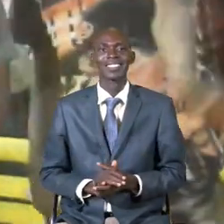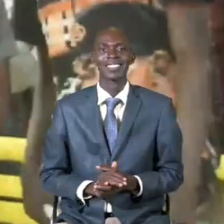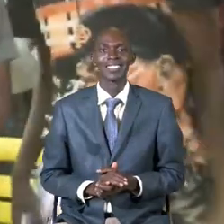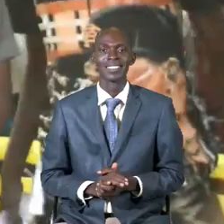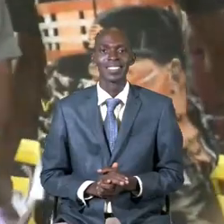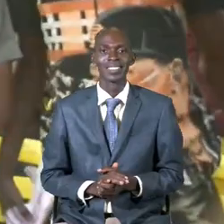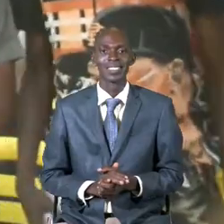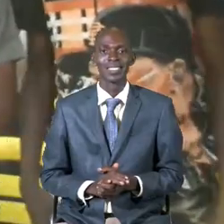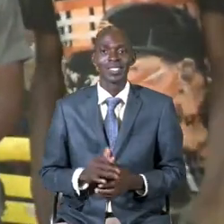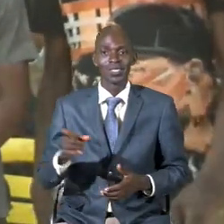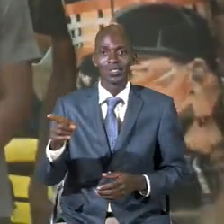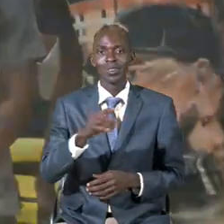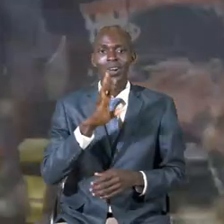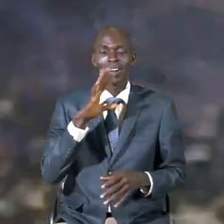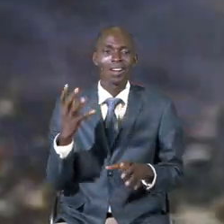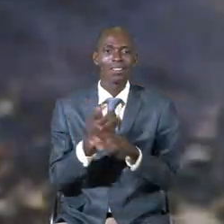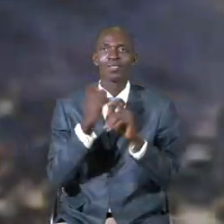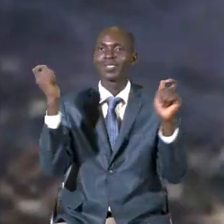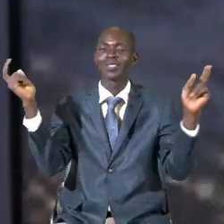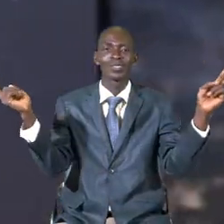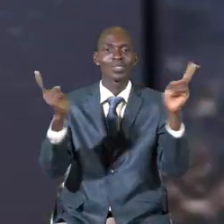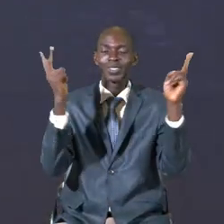your victorious already